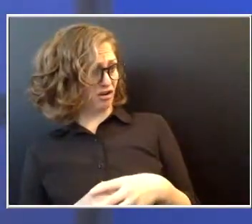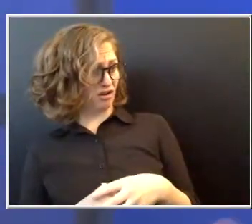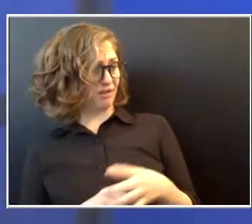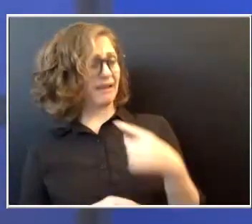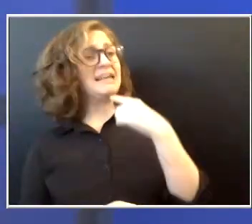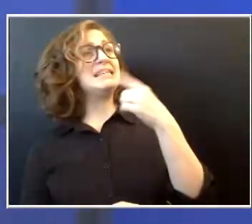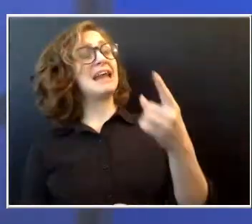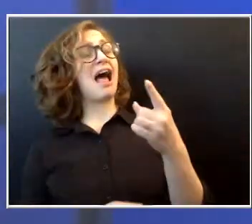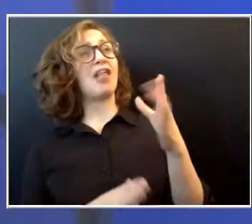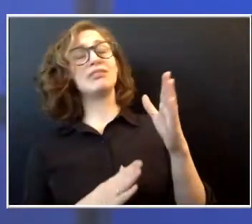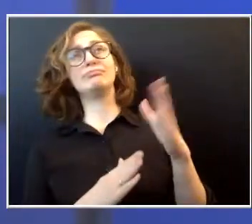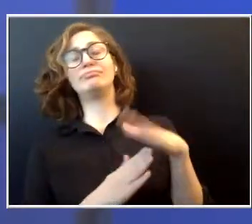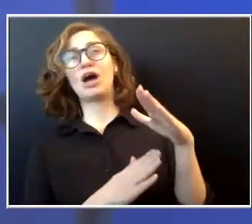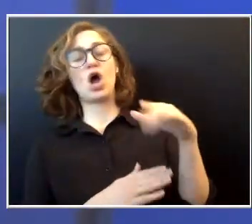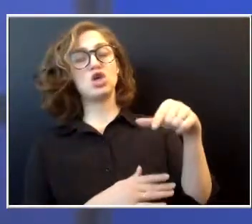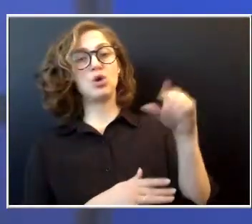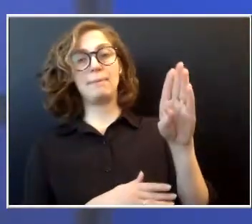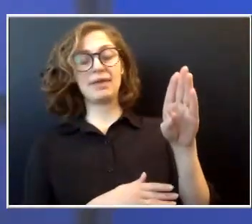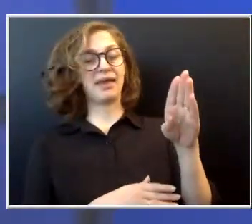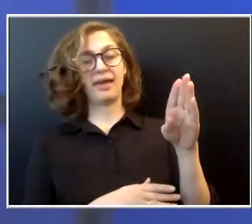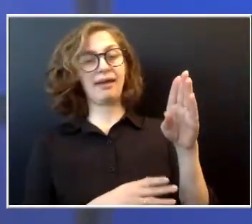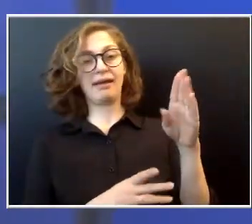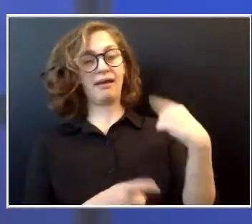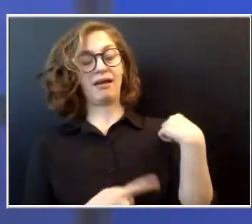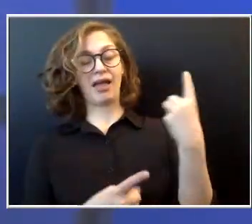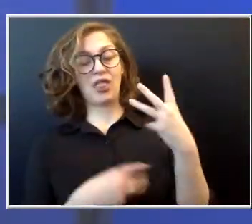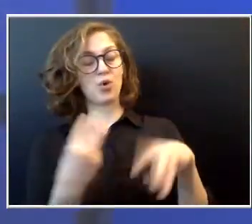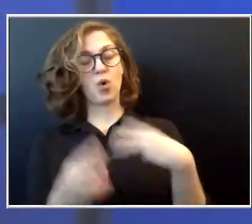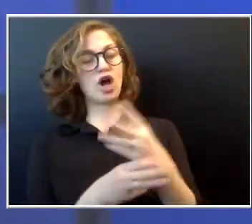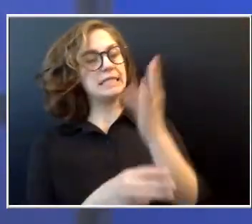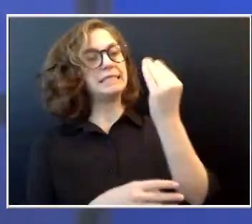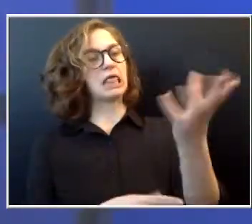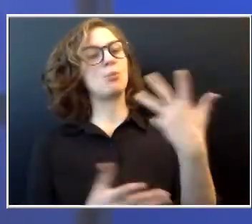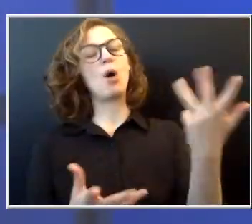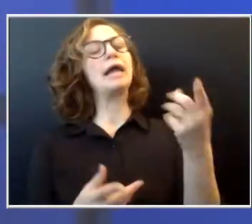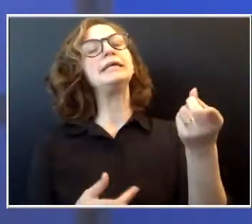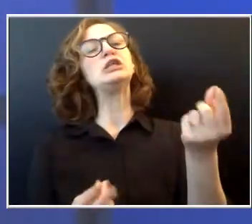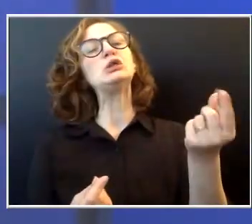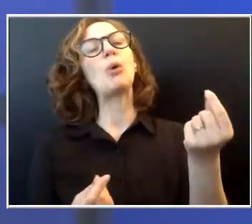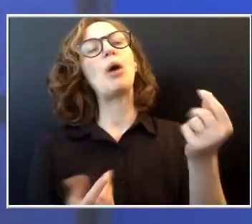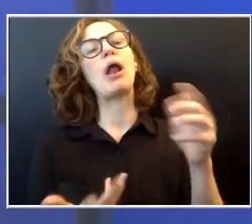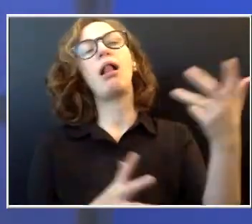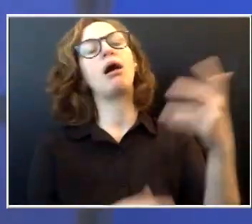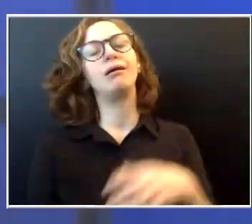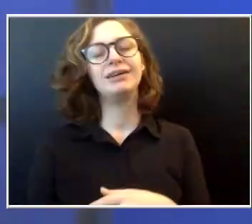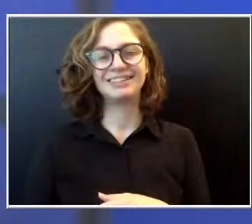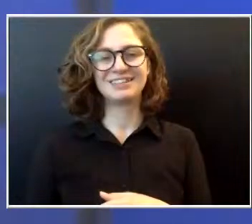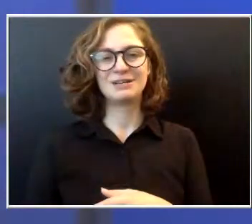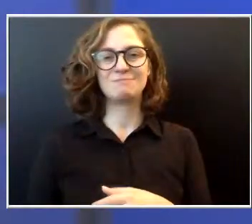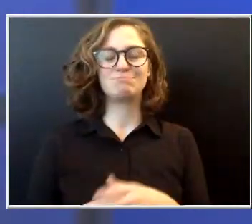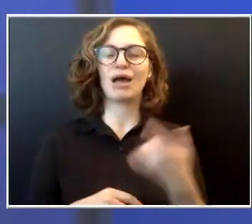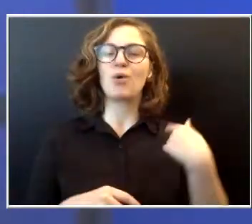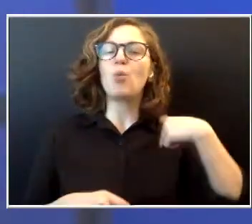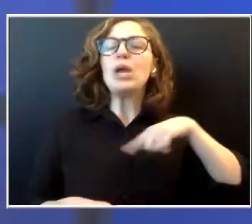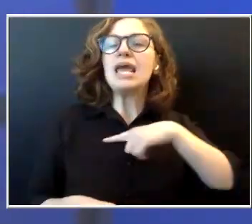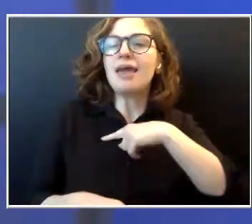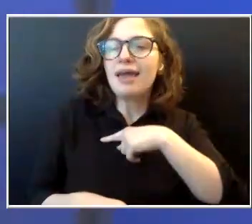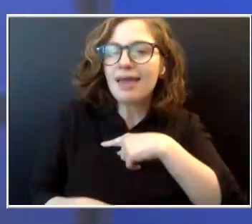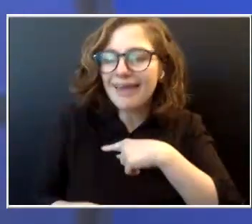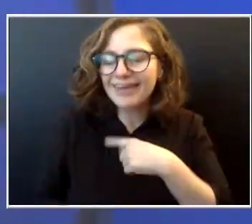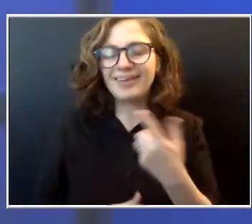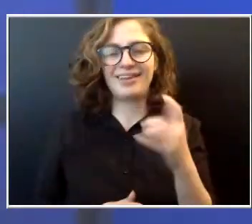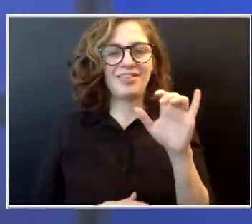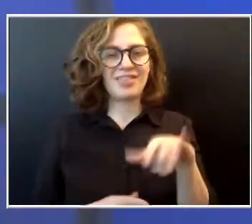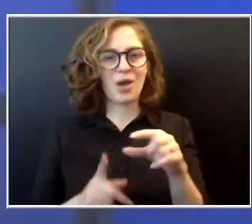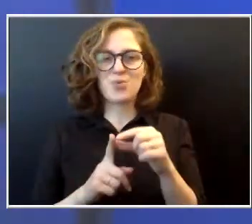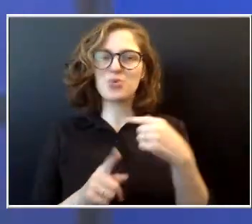play what he's messing up out there. But it is that sense that we're part of the team, and it's why